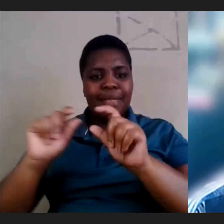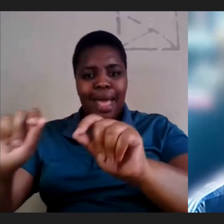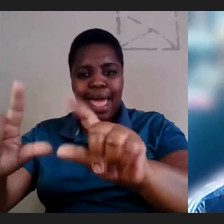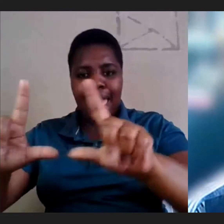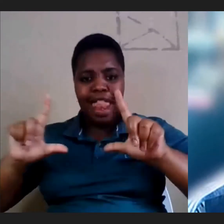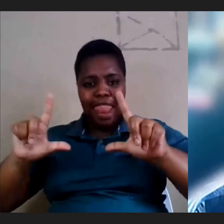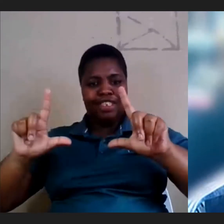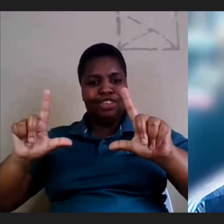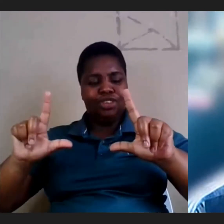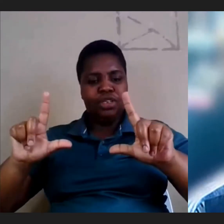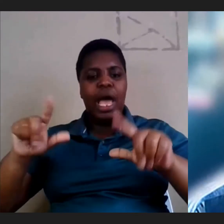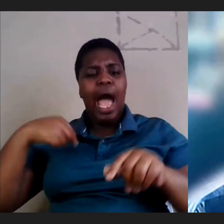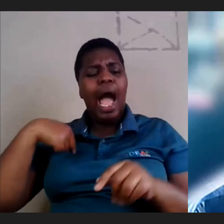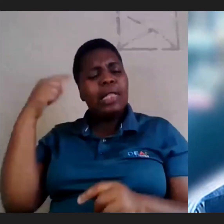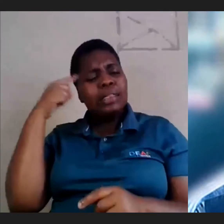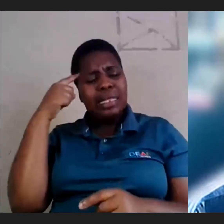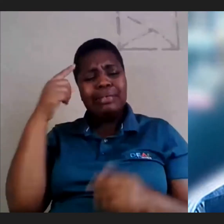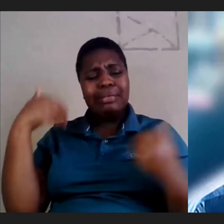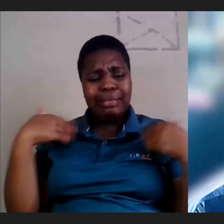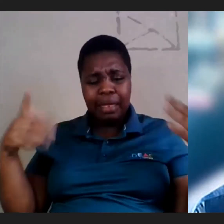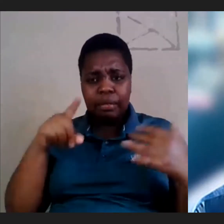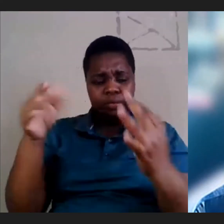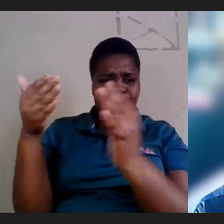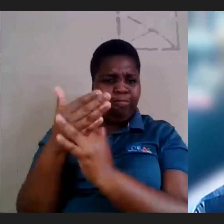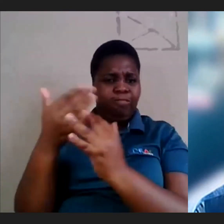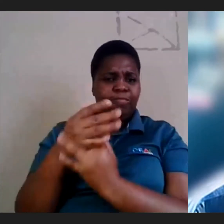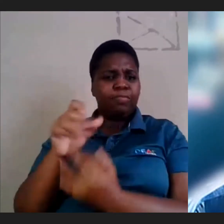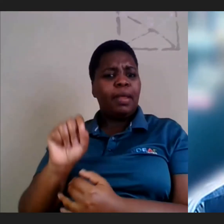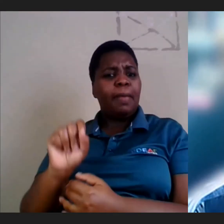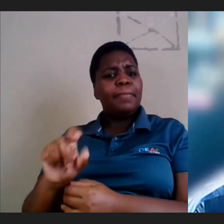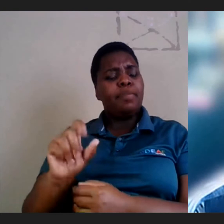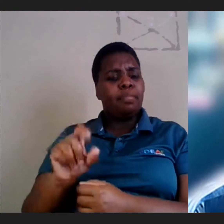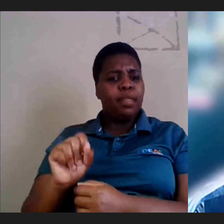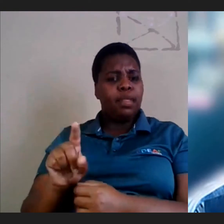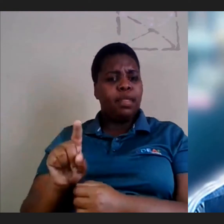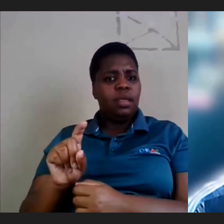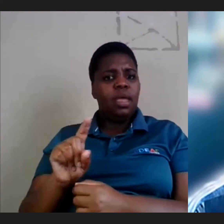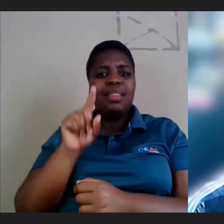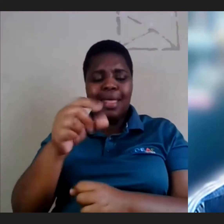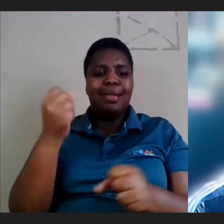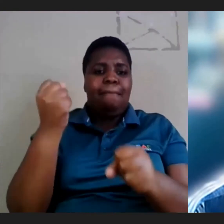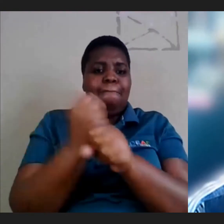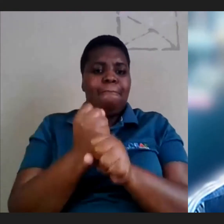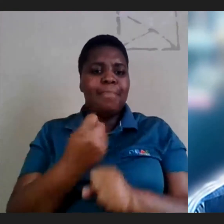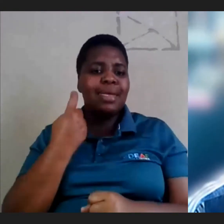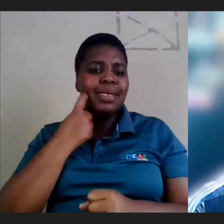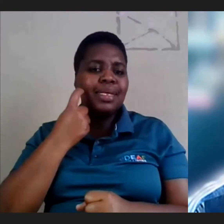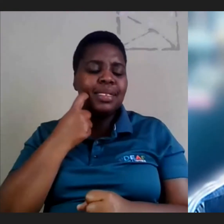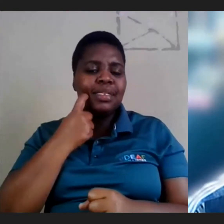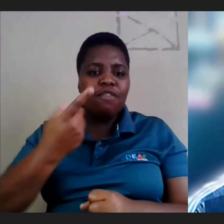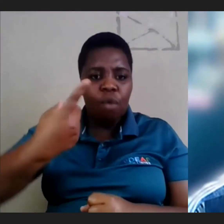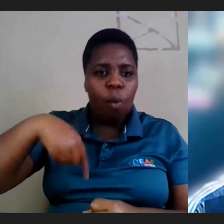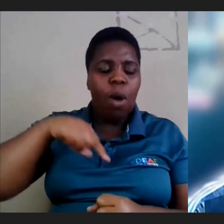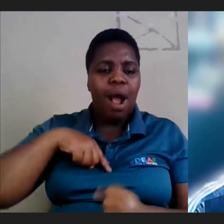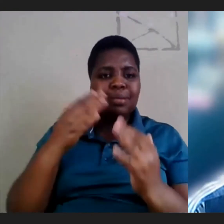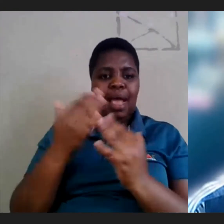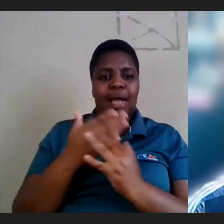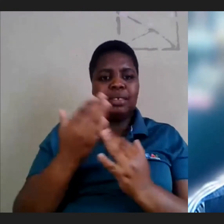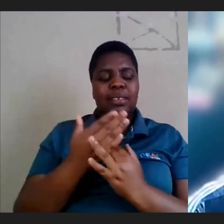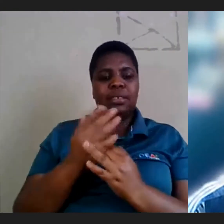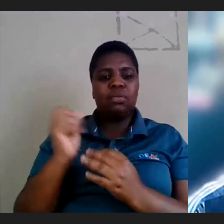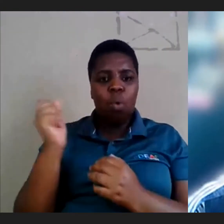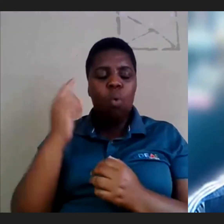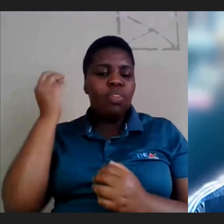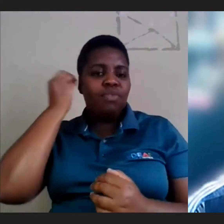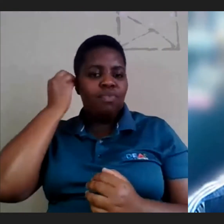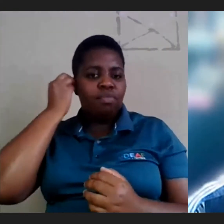of tweaking. Television is clearly one of the main broadcast mediums during the pandemic, and